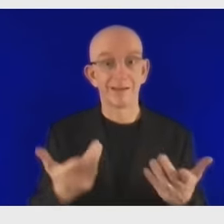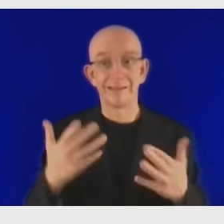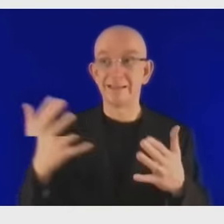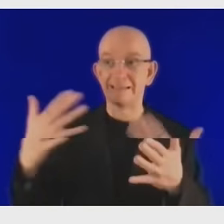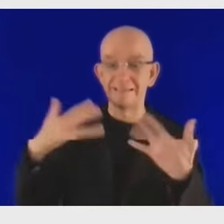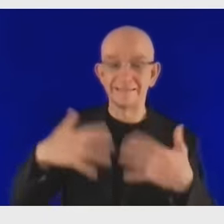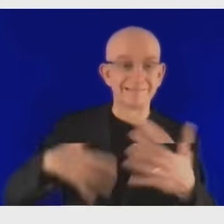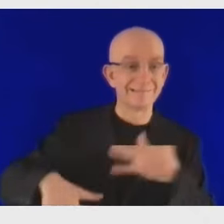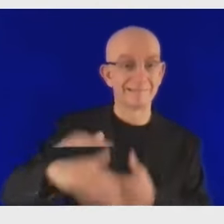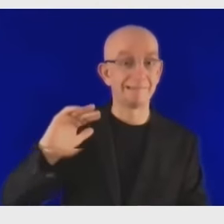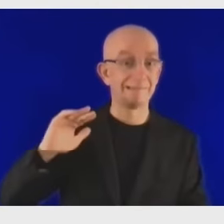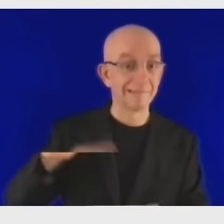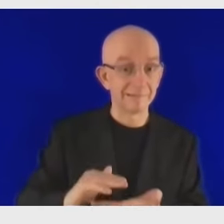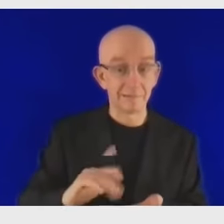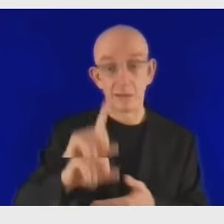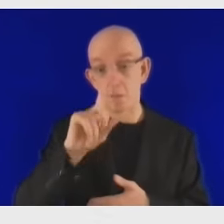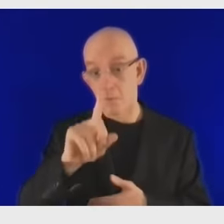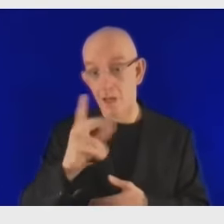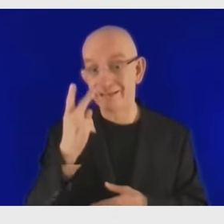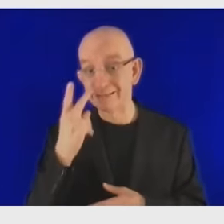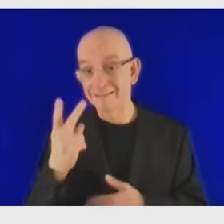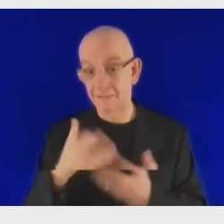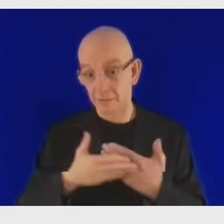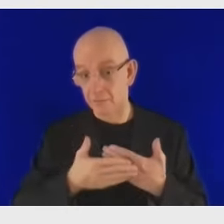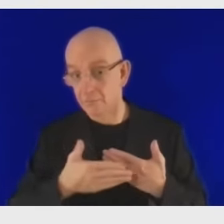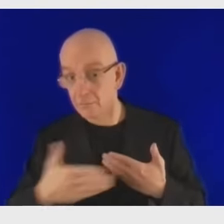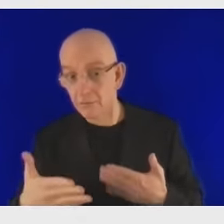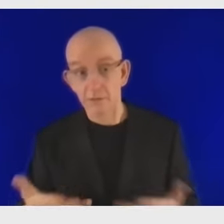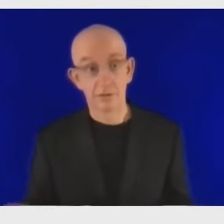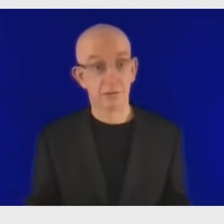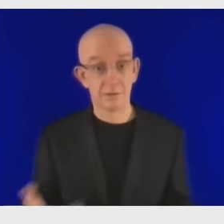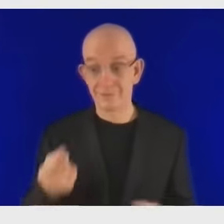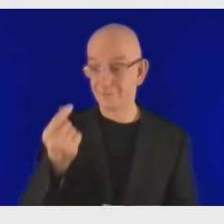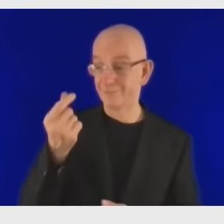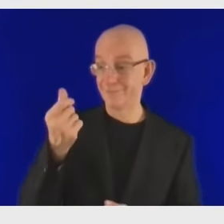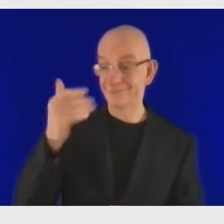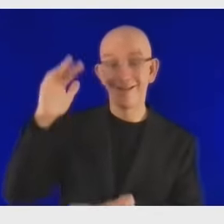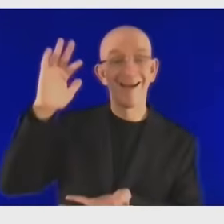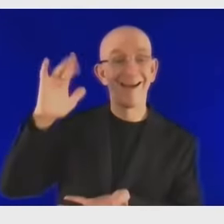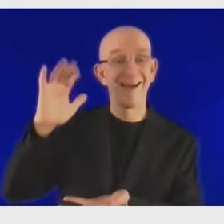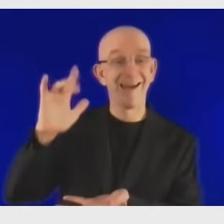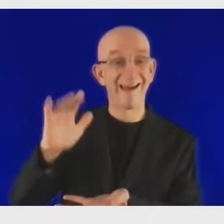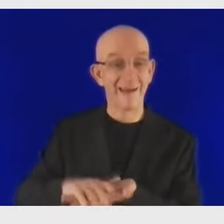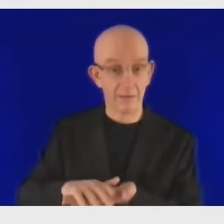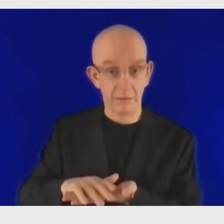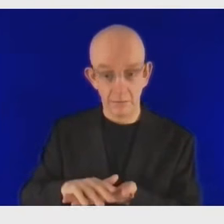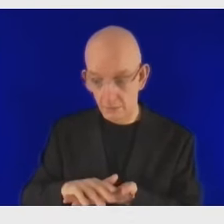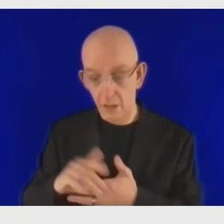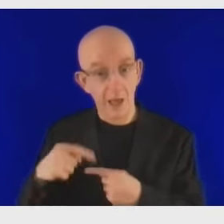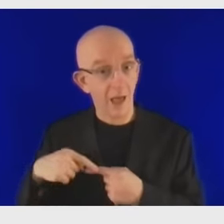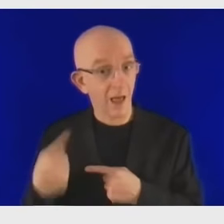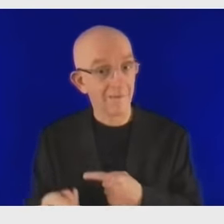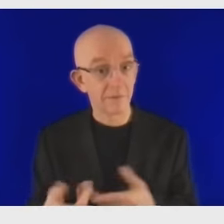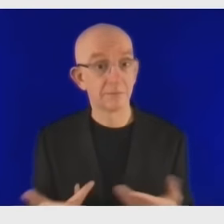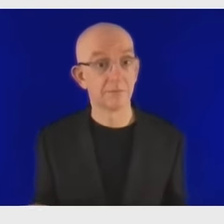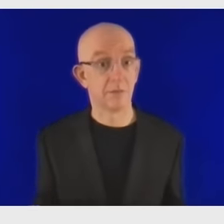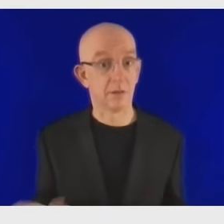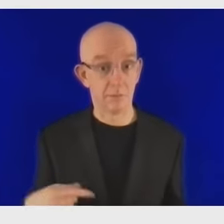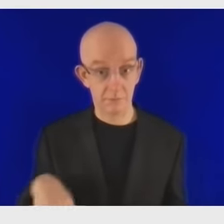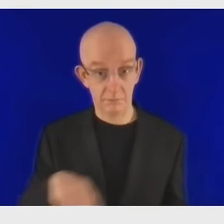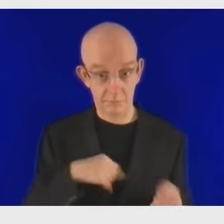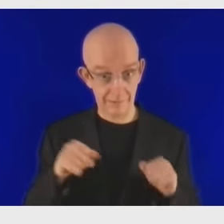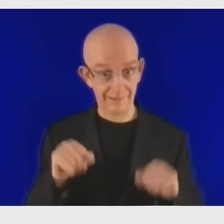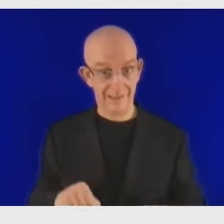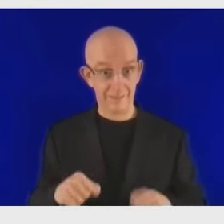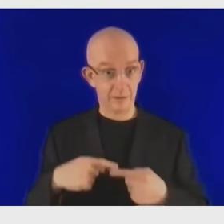For us, capacity building must be core to climate investments and through segmentation, meaning it has to be through